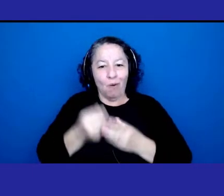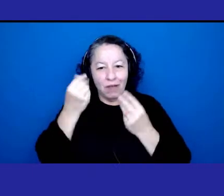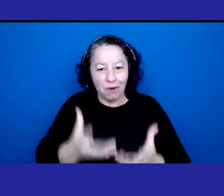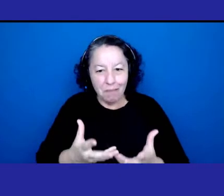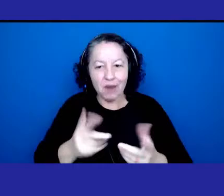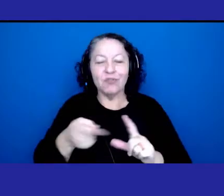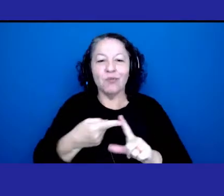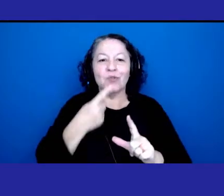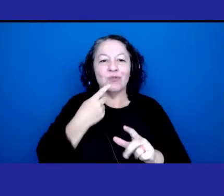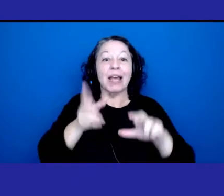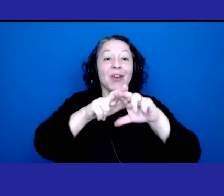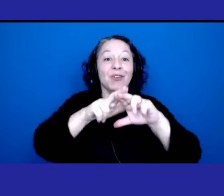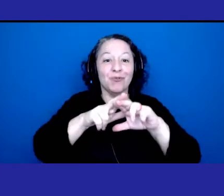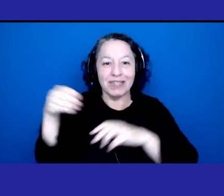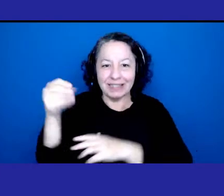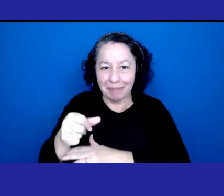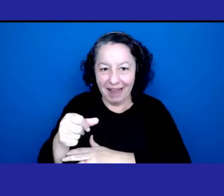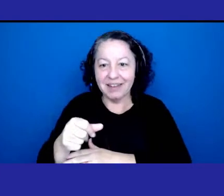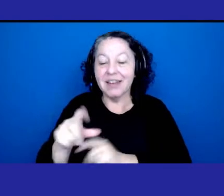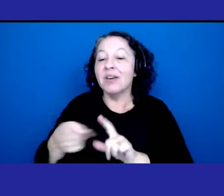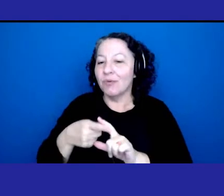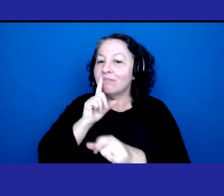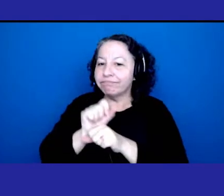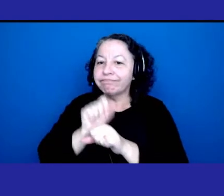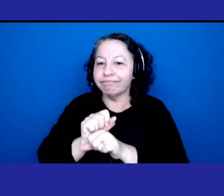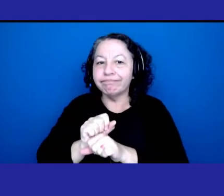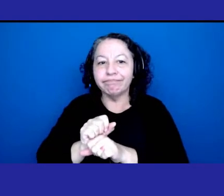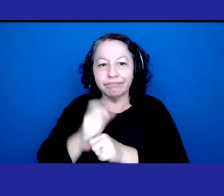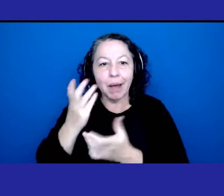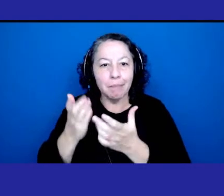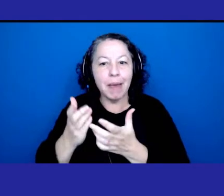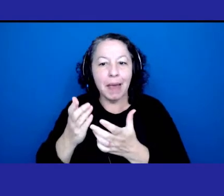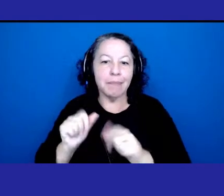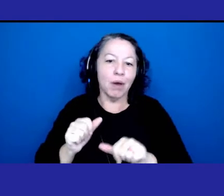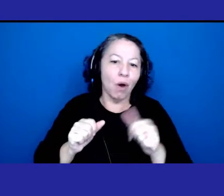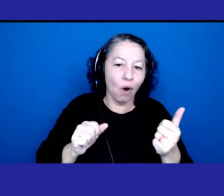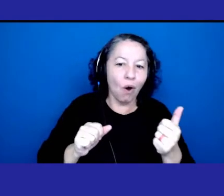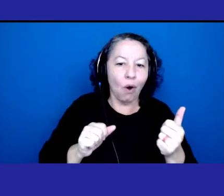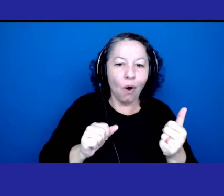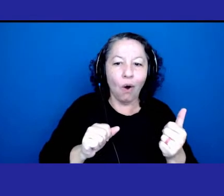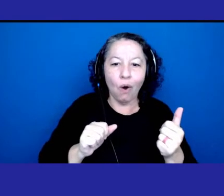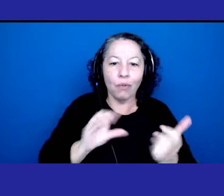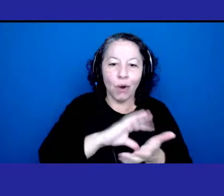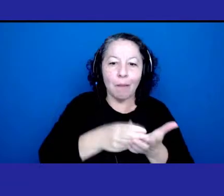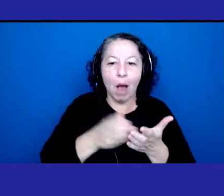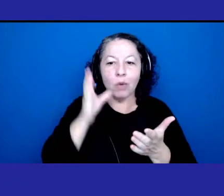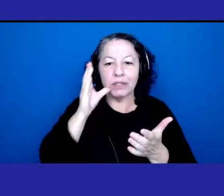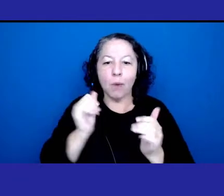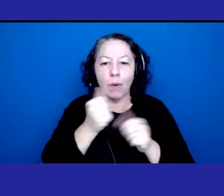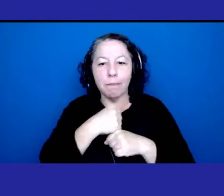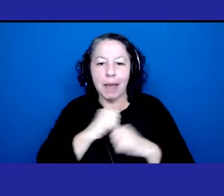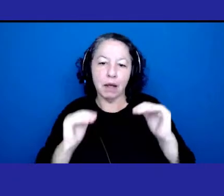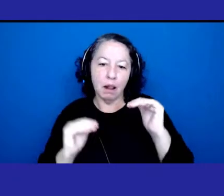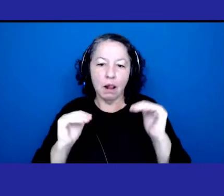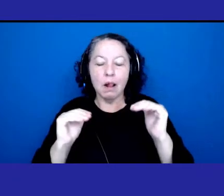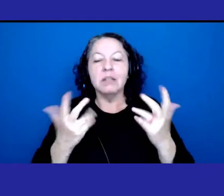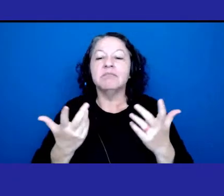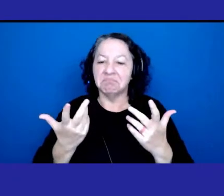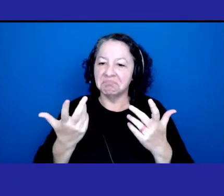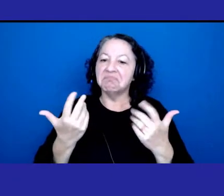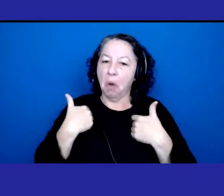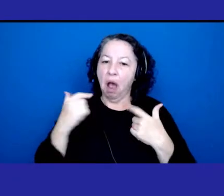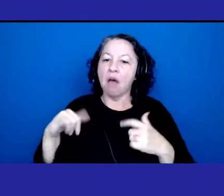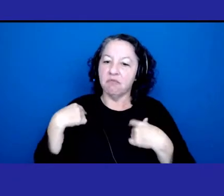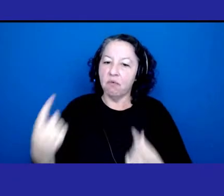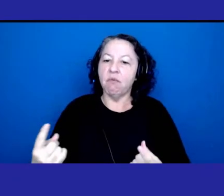increase spend, when in fact there may be offsetting. From what you have so far, top diagnoses, it looks as if